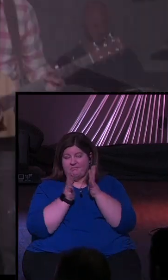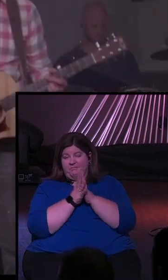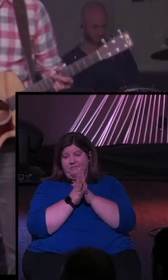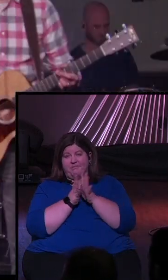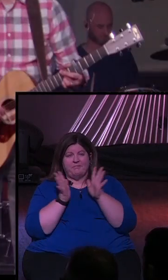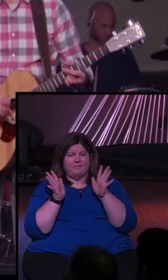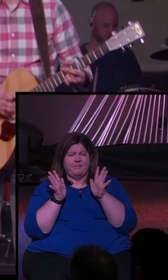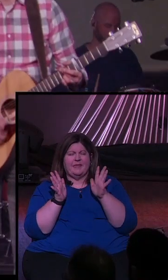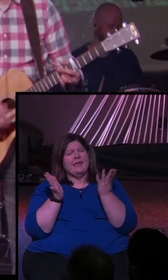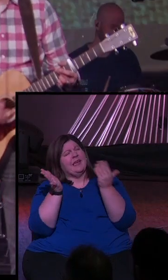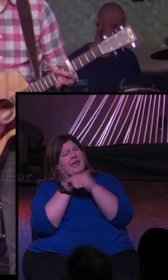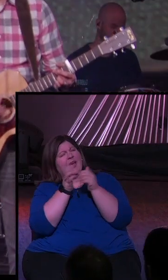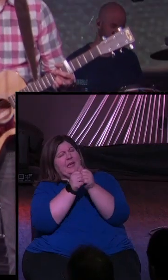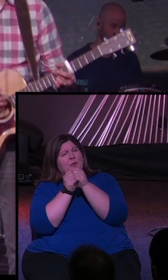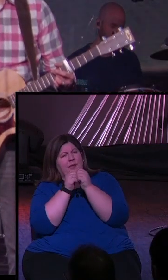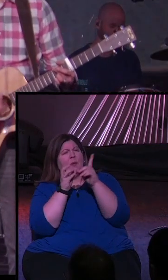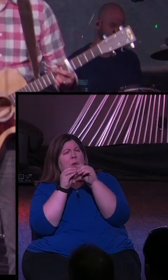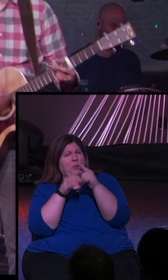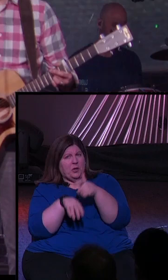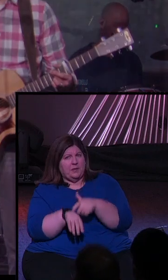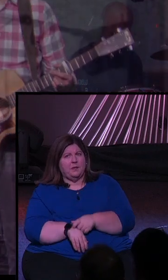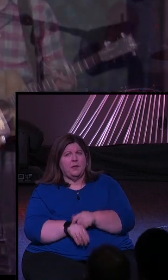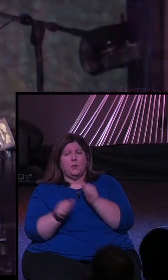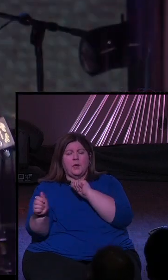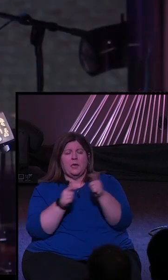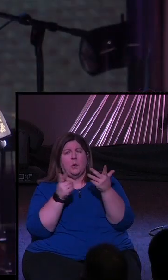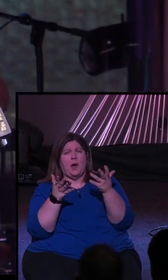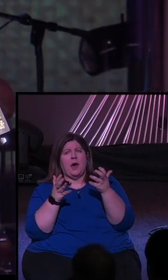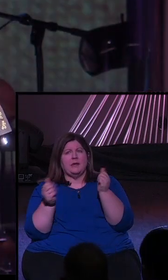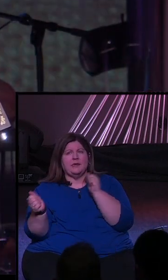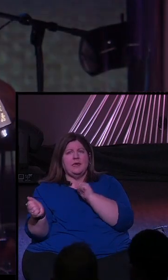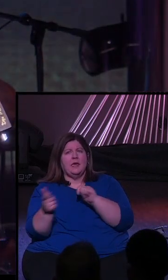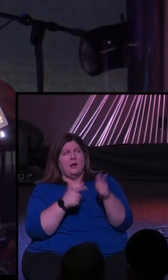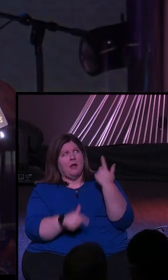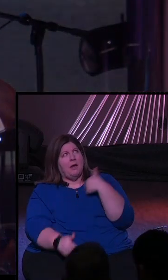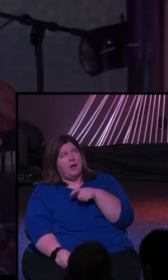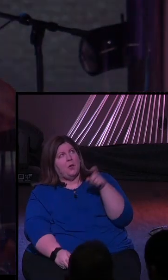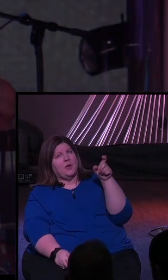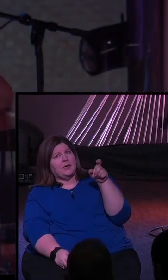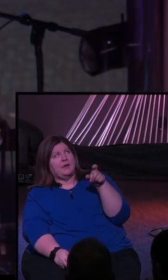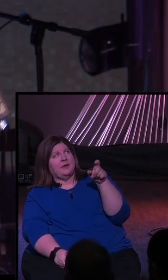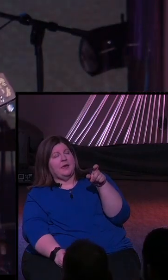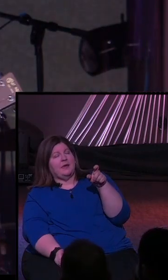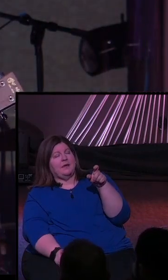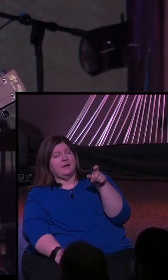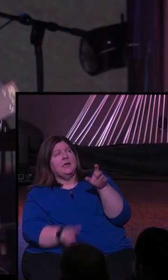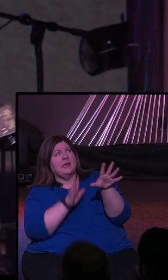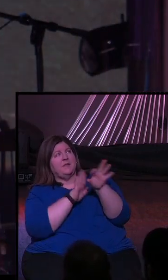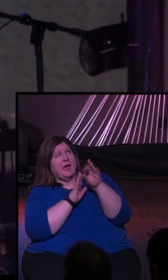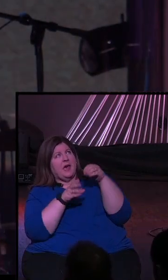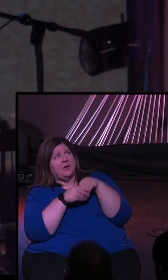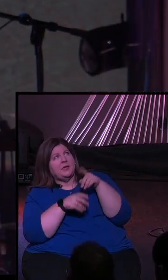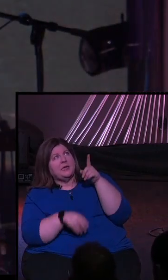Yeah, can we just sing that chorus one more time? till all we want and all we need